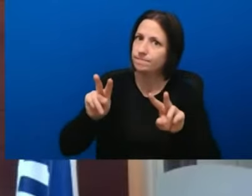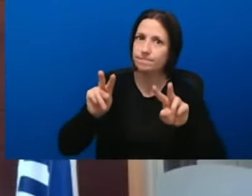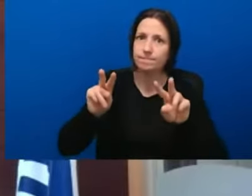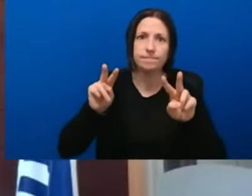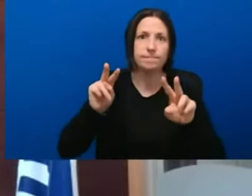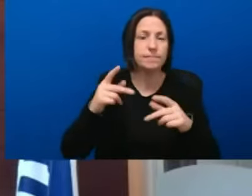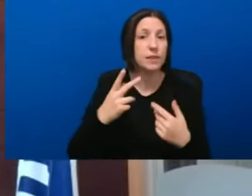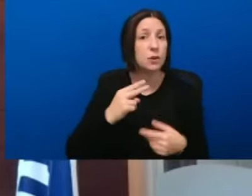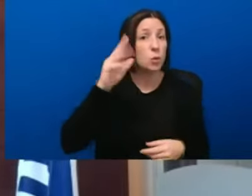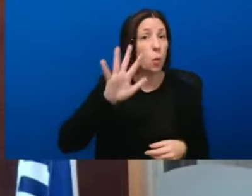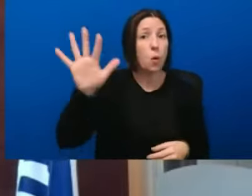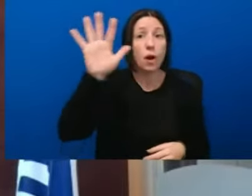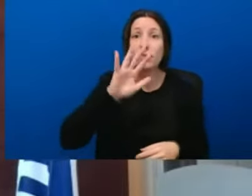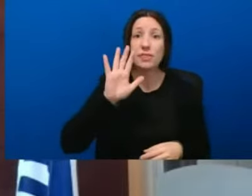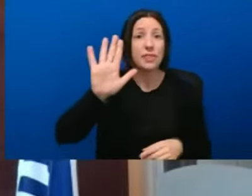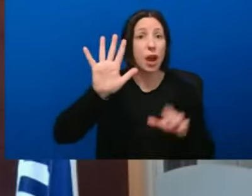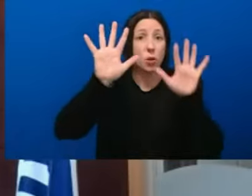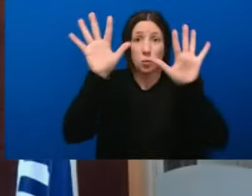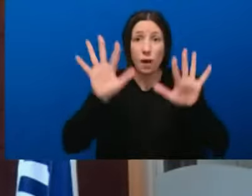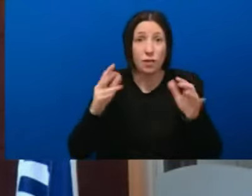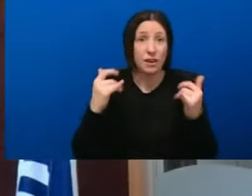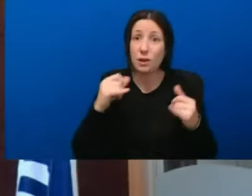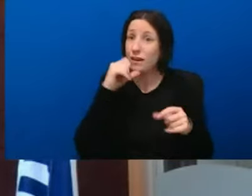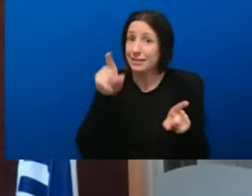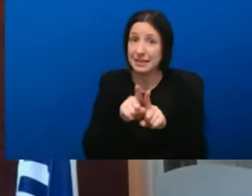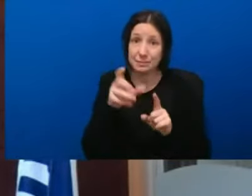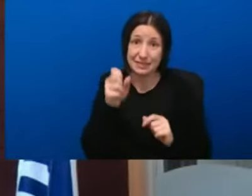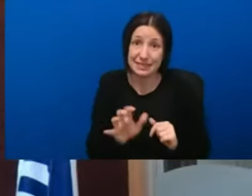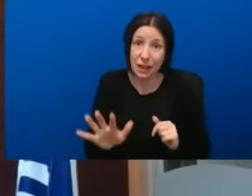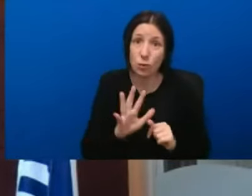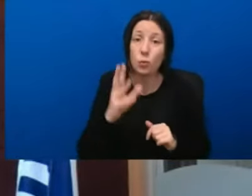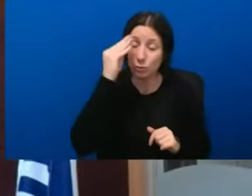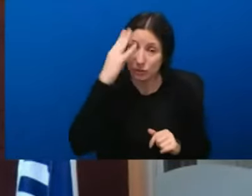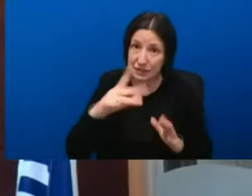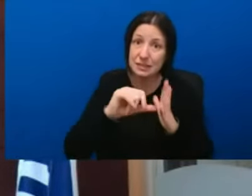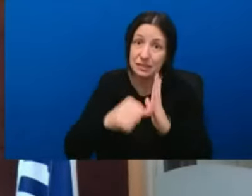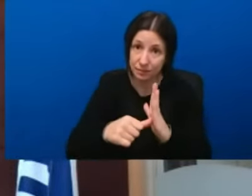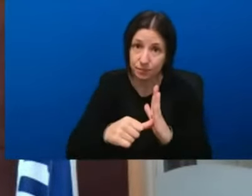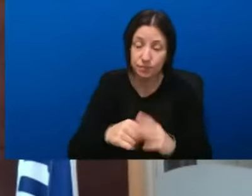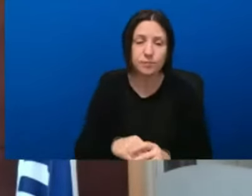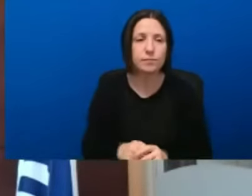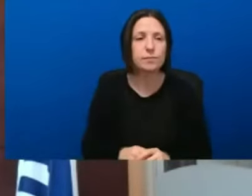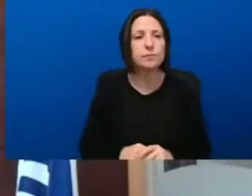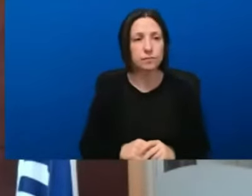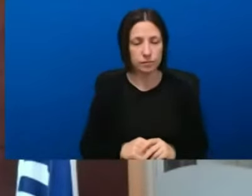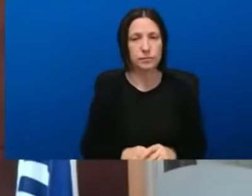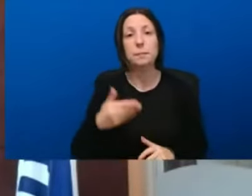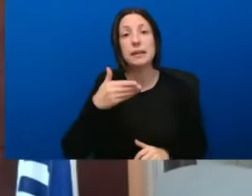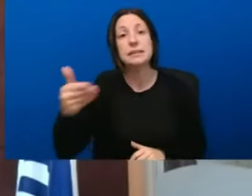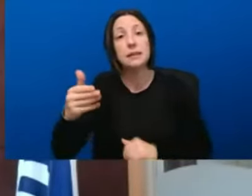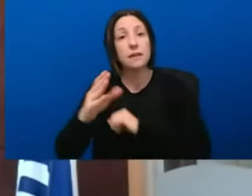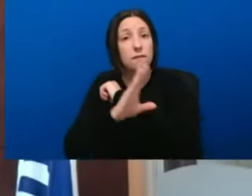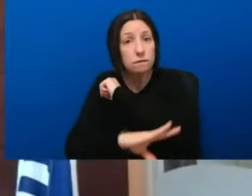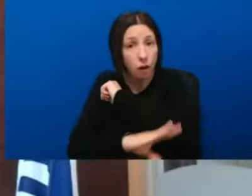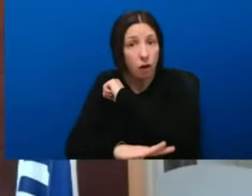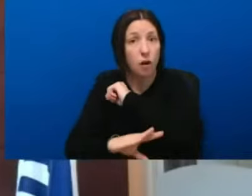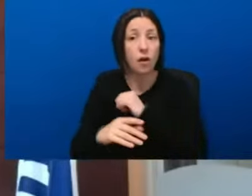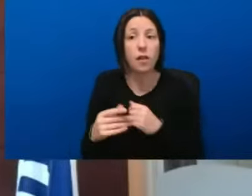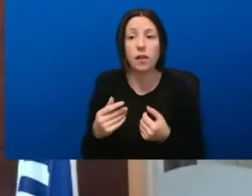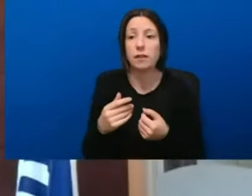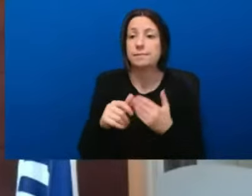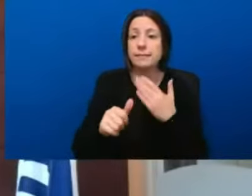north is not experiencing the same weather that we are experiencing in the south right now. So I just wanted to get that out there. Additionally, in terms of the